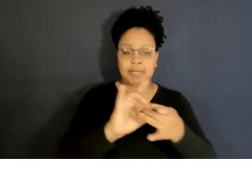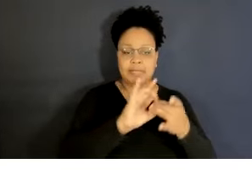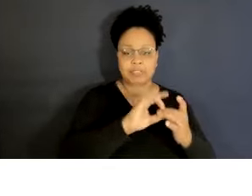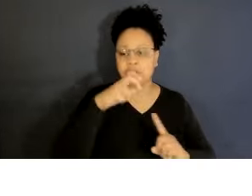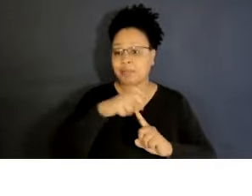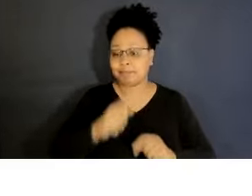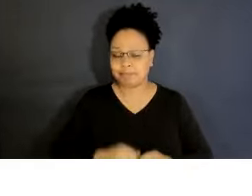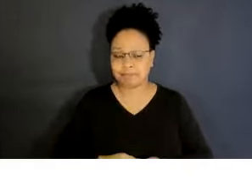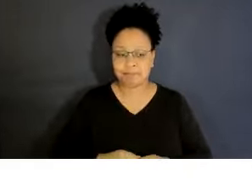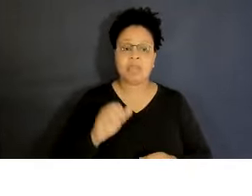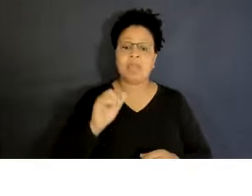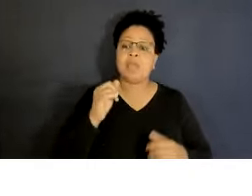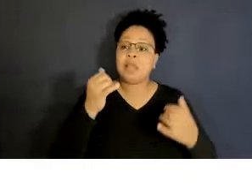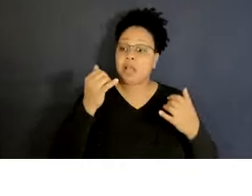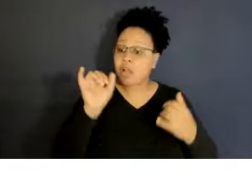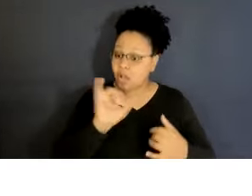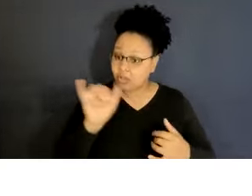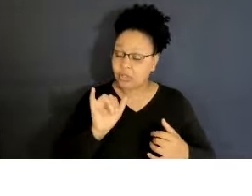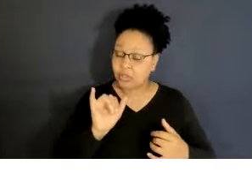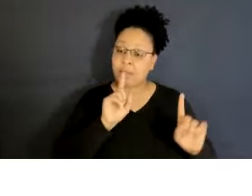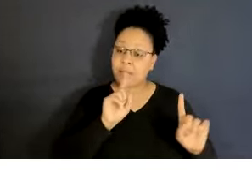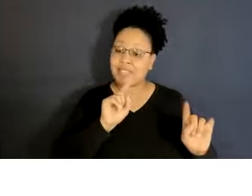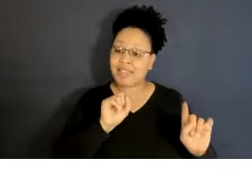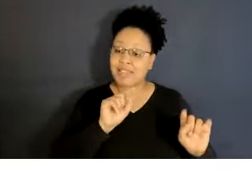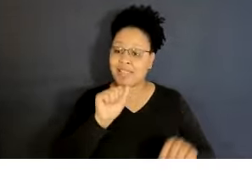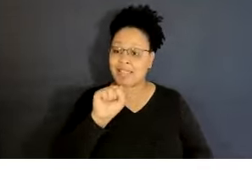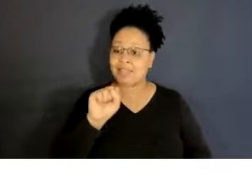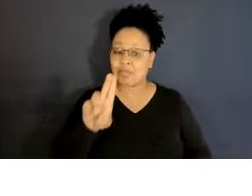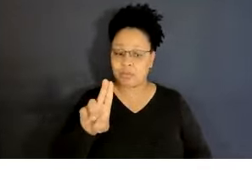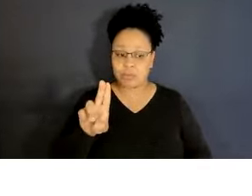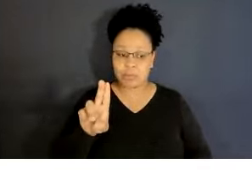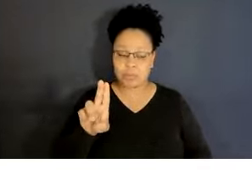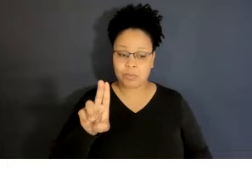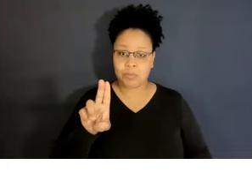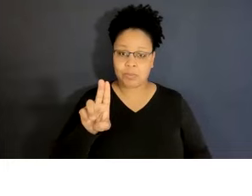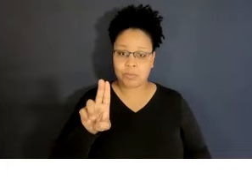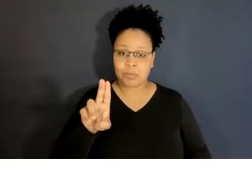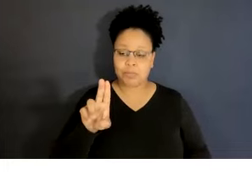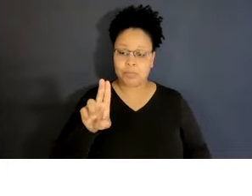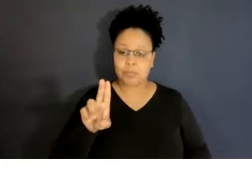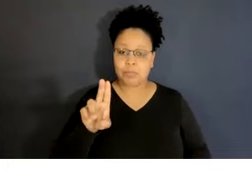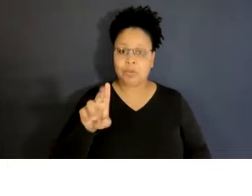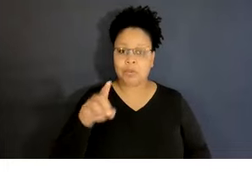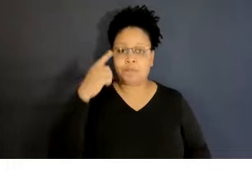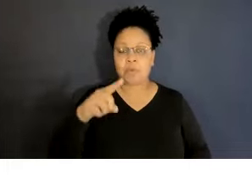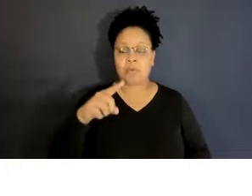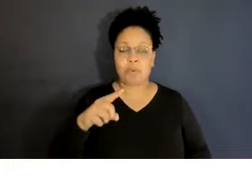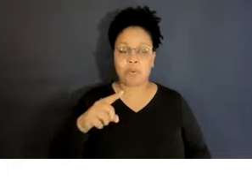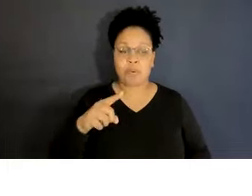currently attending Arizona State University. I am in their social